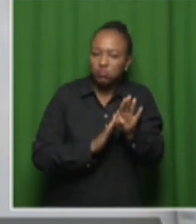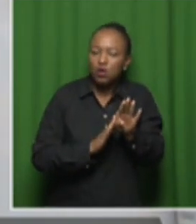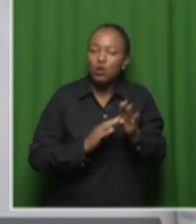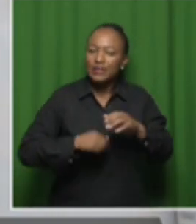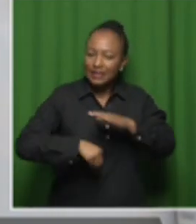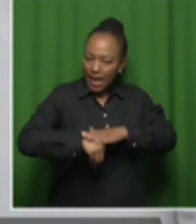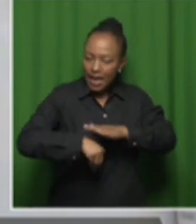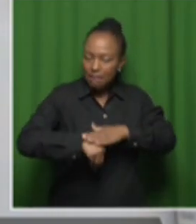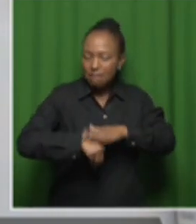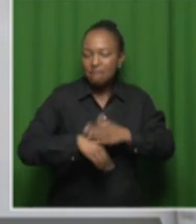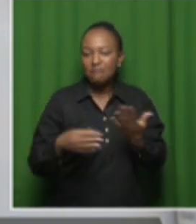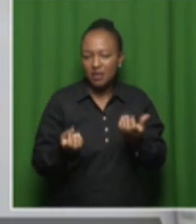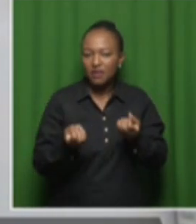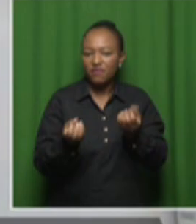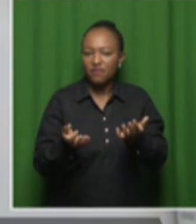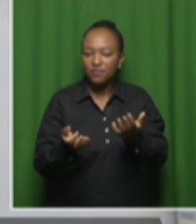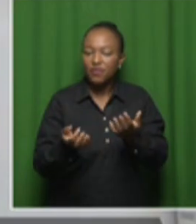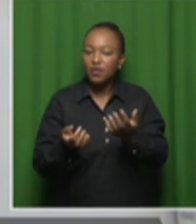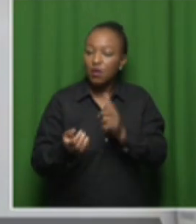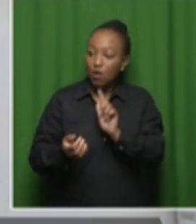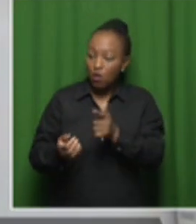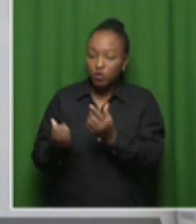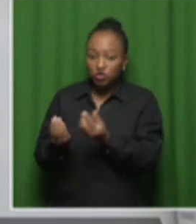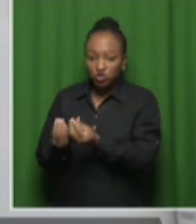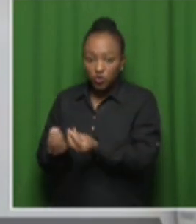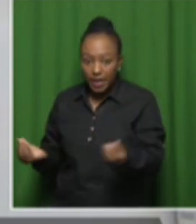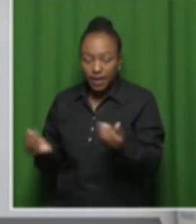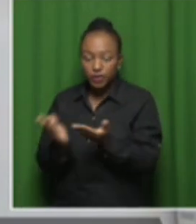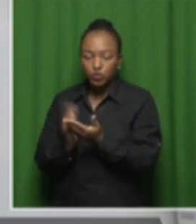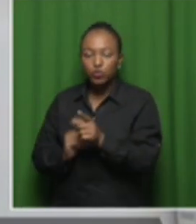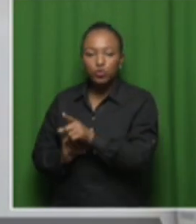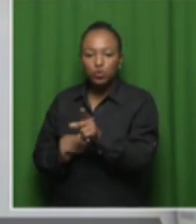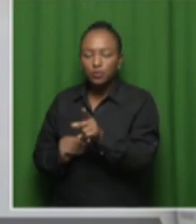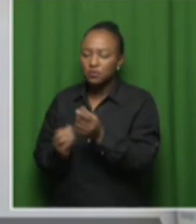every child that we have within our schools is given an opportunity to